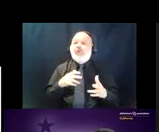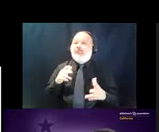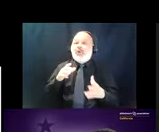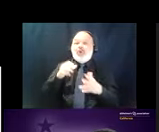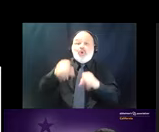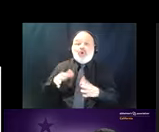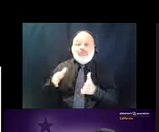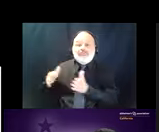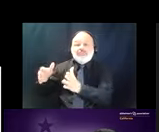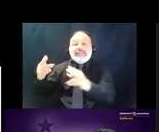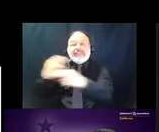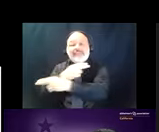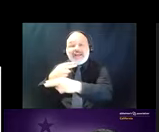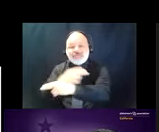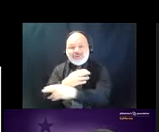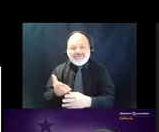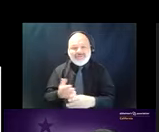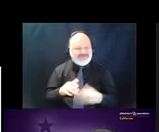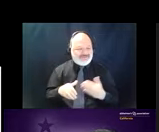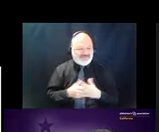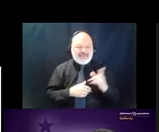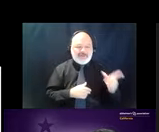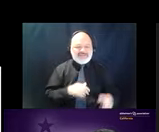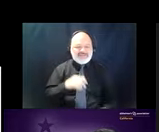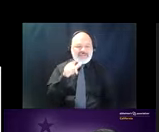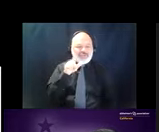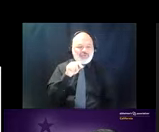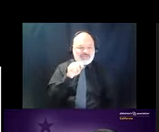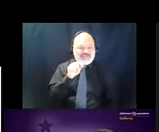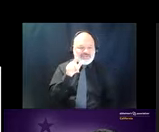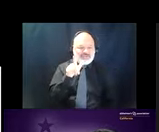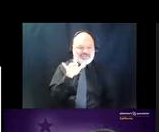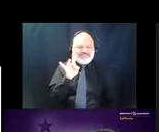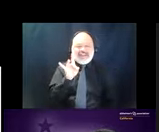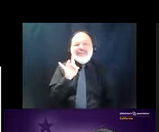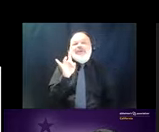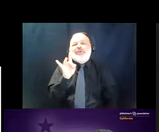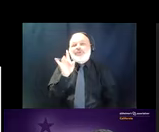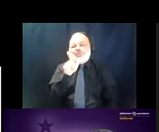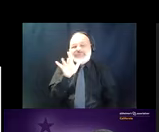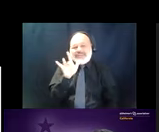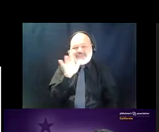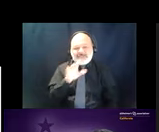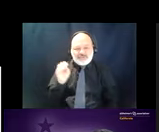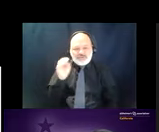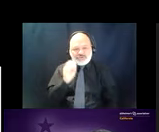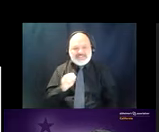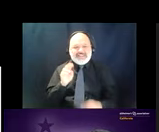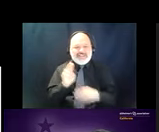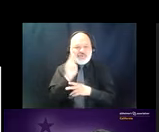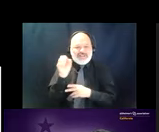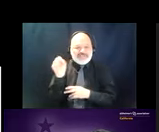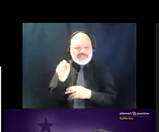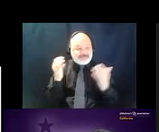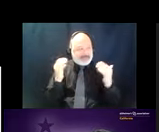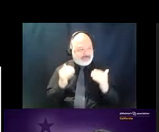are undocumented, as Dr. Reynoso said, just 20-25%. So we are still 75% of documented Latinos in the United States. Next